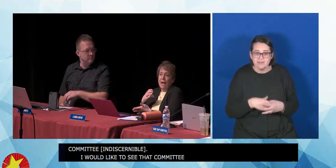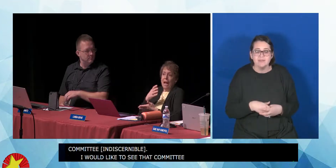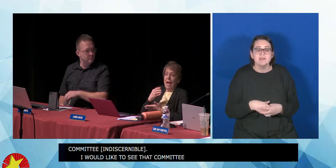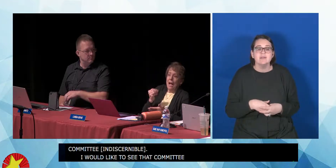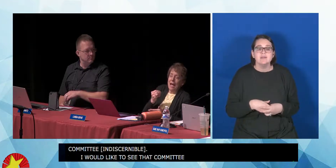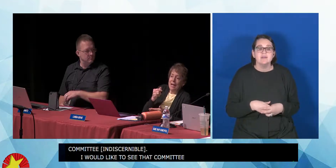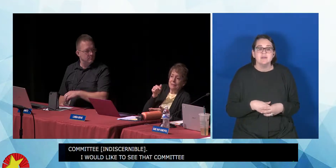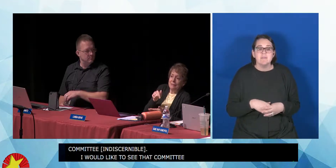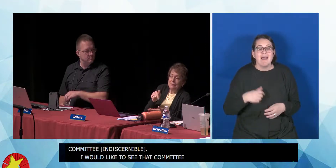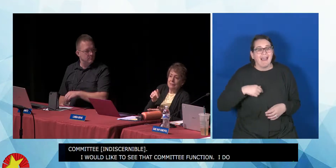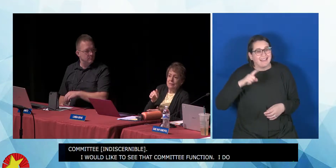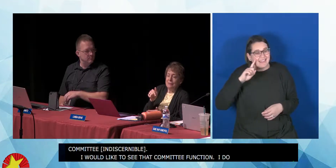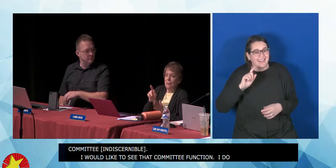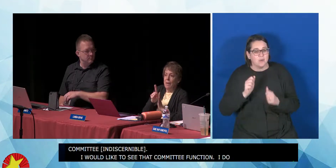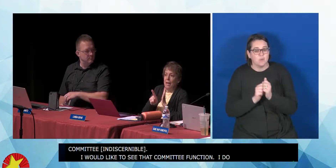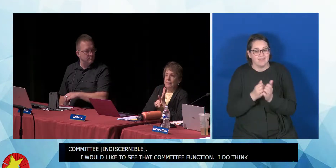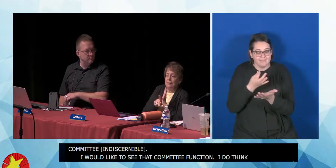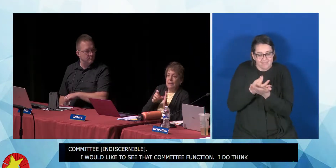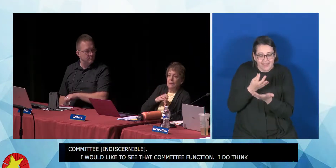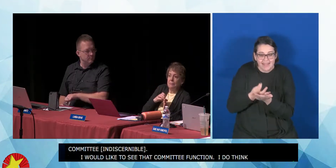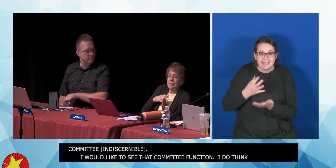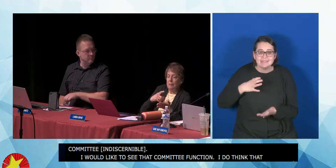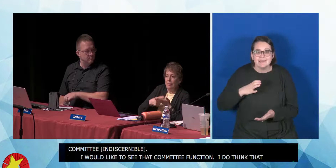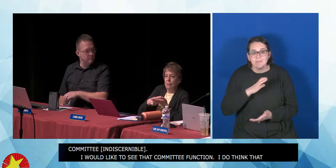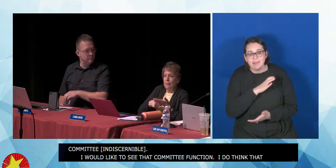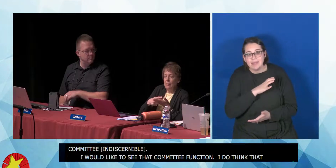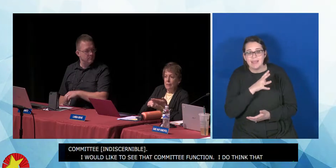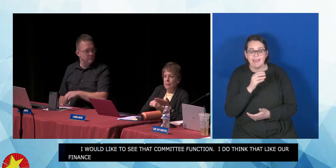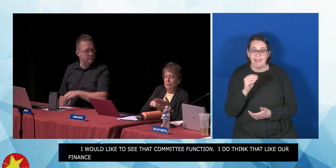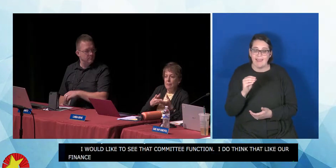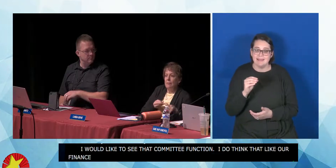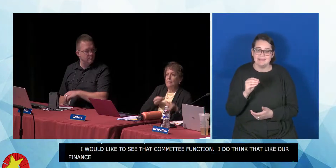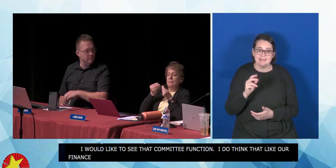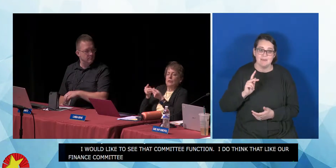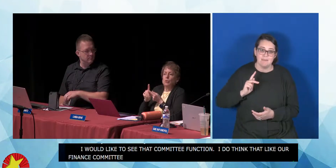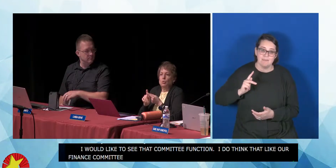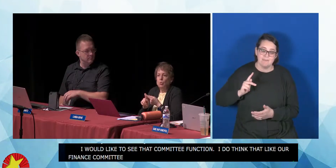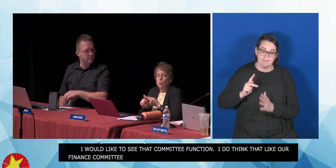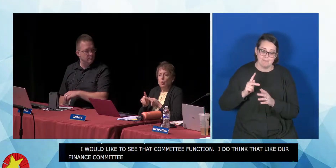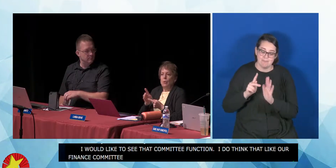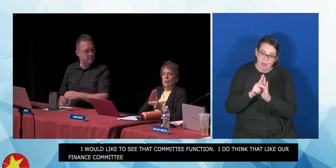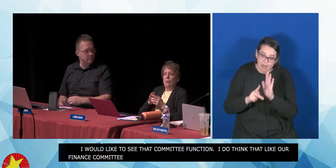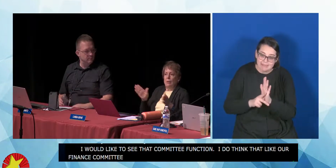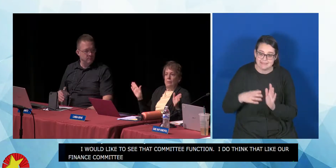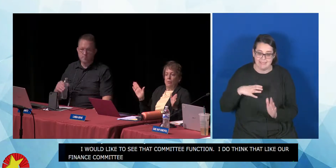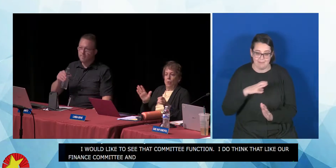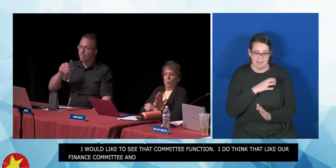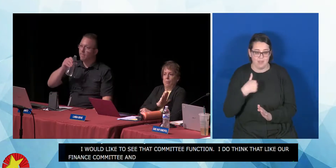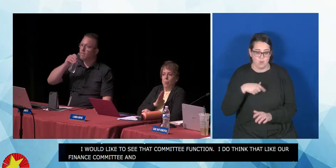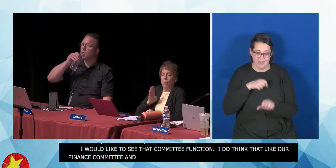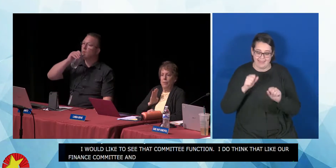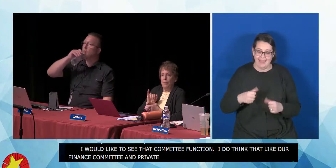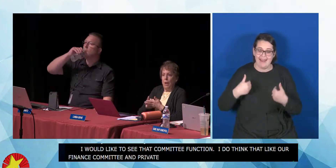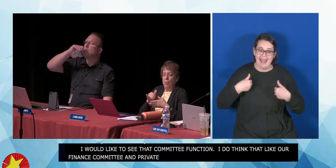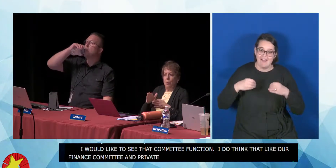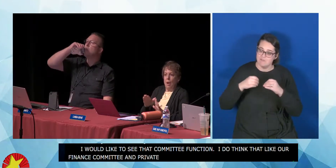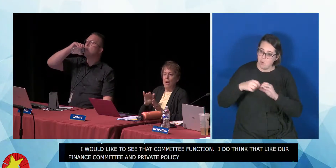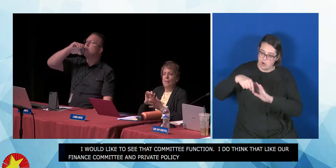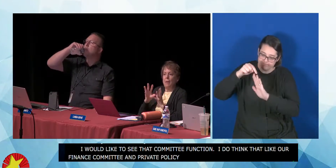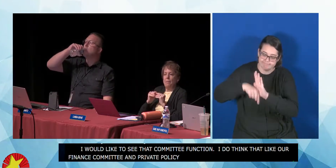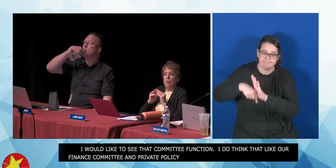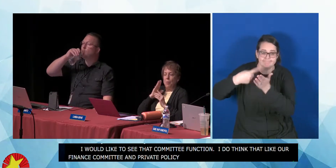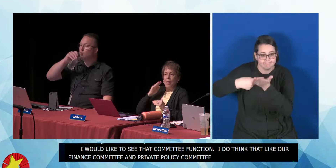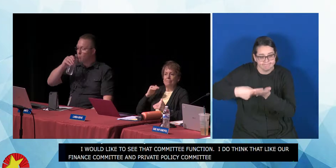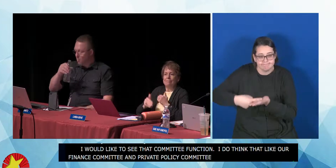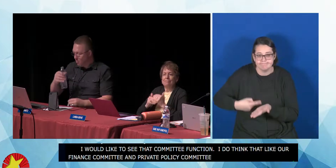like with our finance committee and having a policy committee to have more in-depth conversations and be able